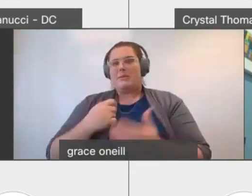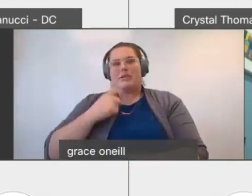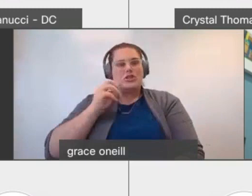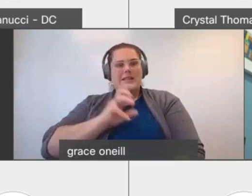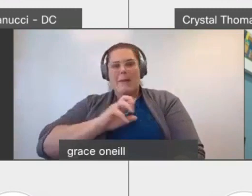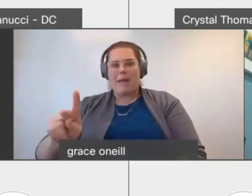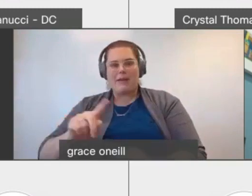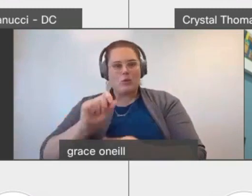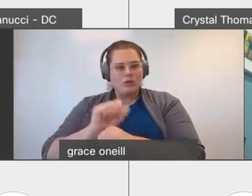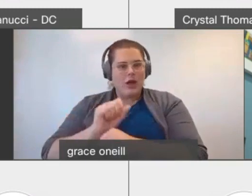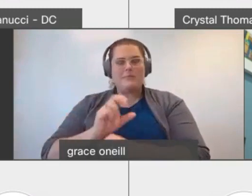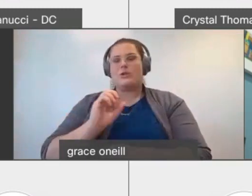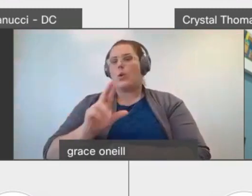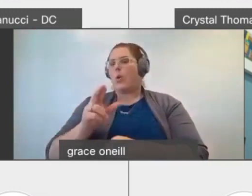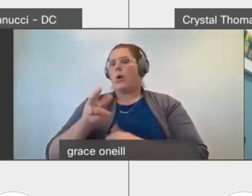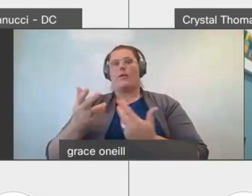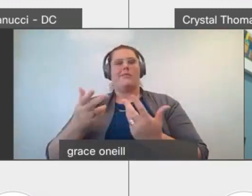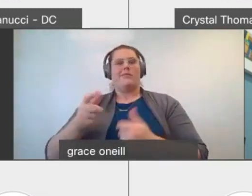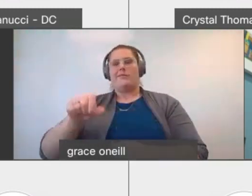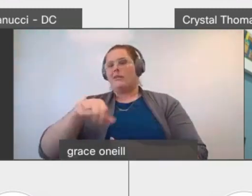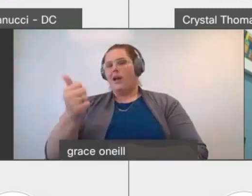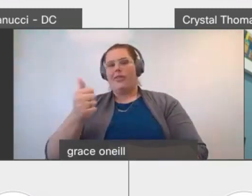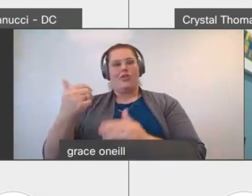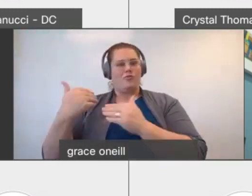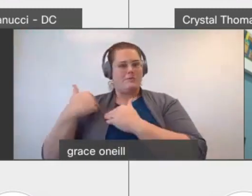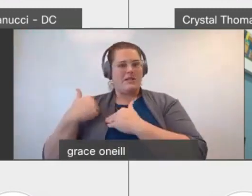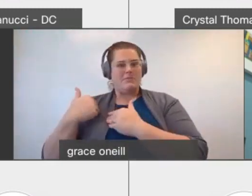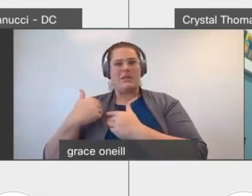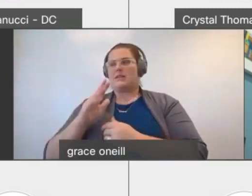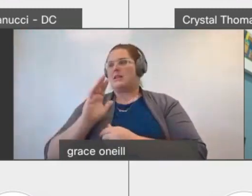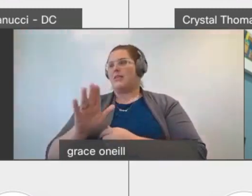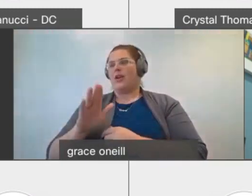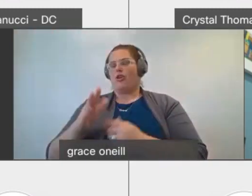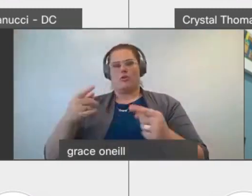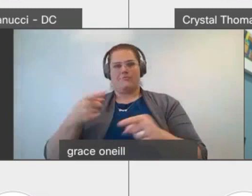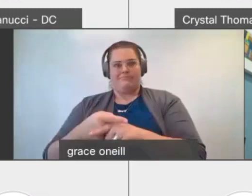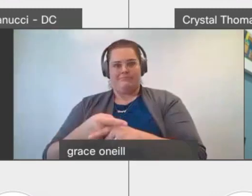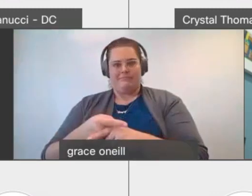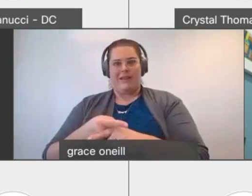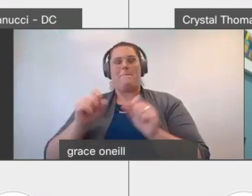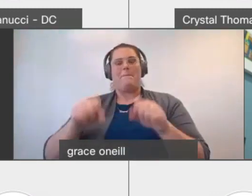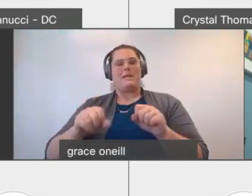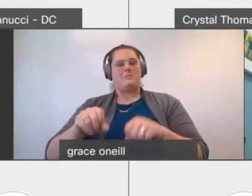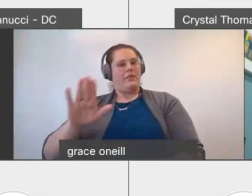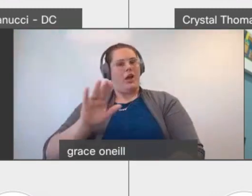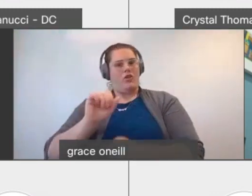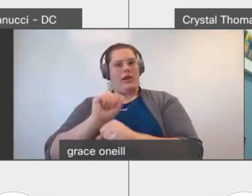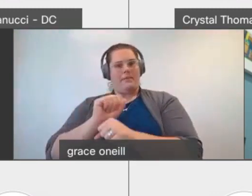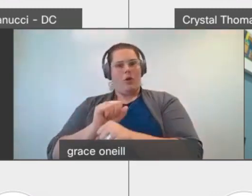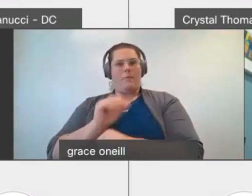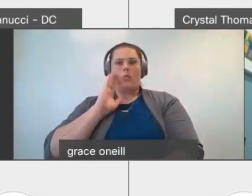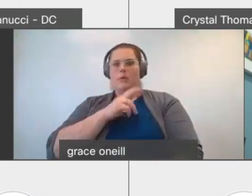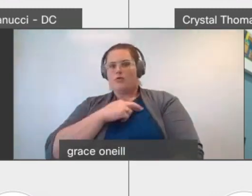community responsibilities. It could easily put people's employment at risk, particularly if they do not have an adequate